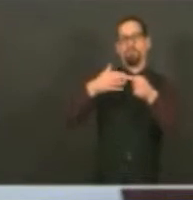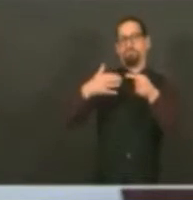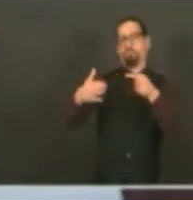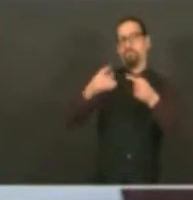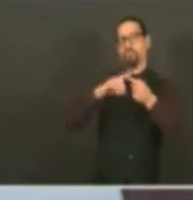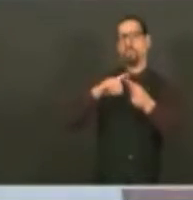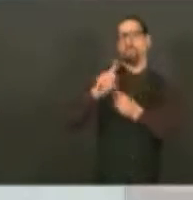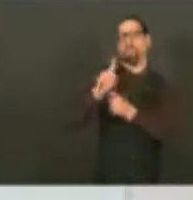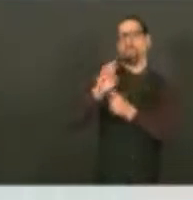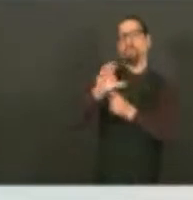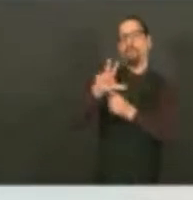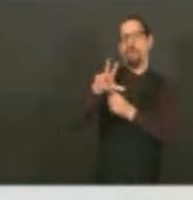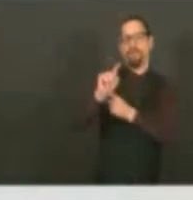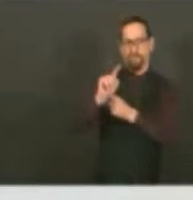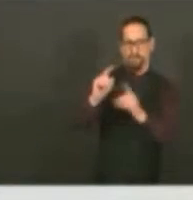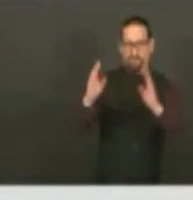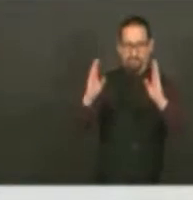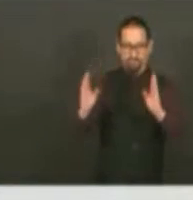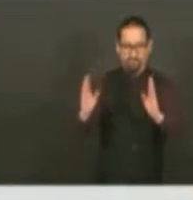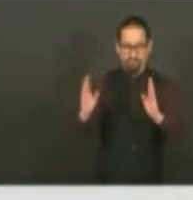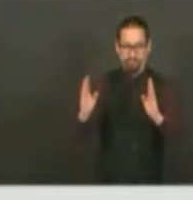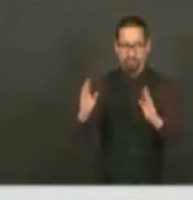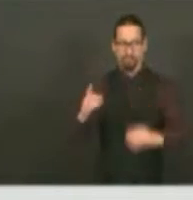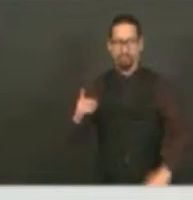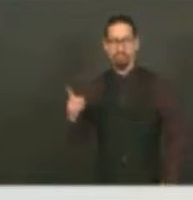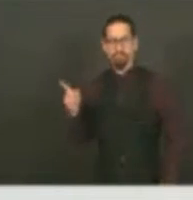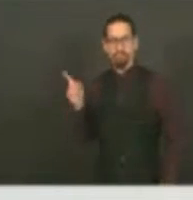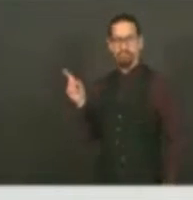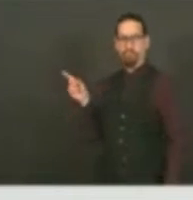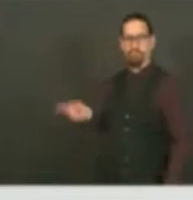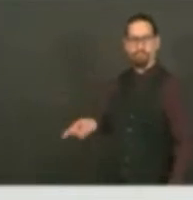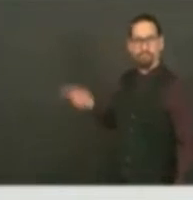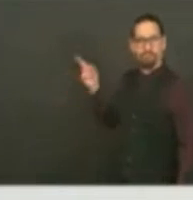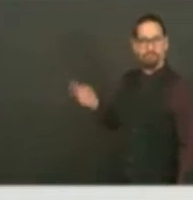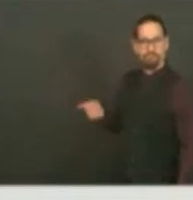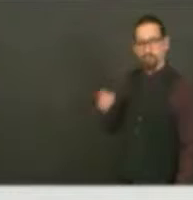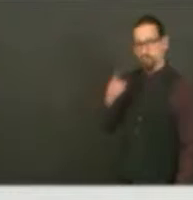screen. The slide on the screen before you